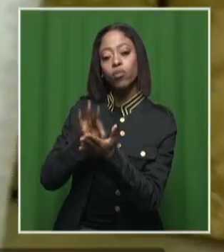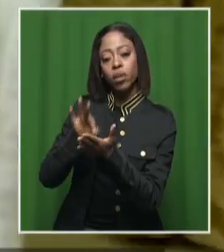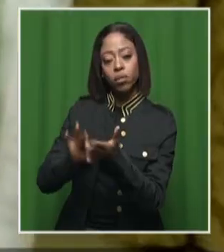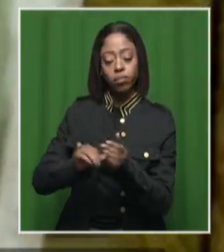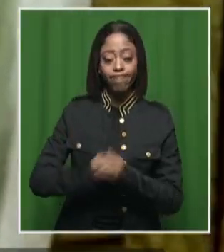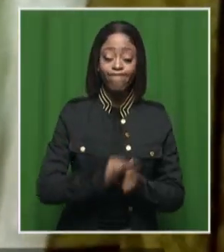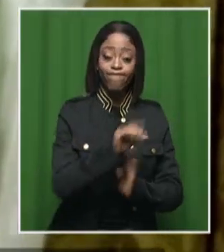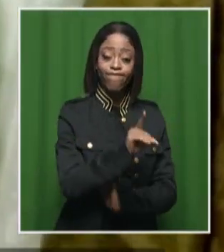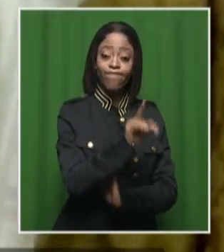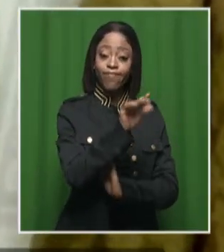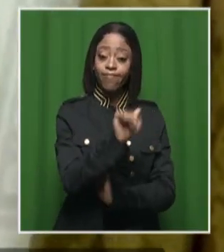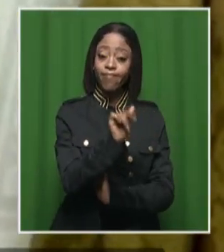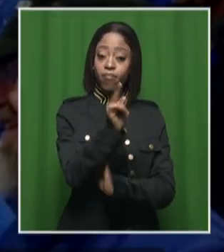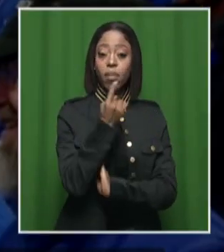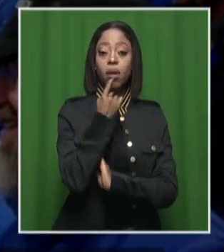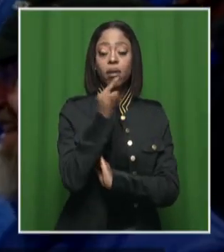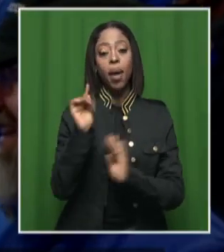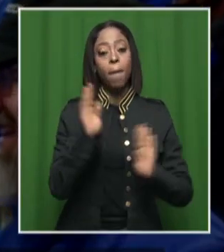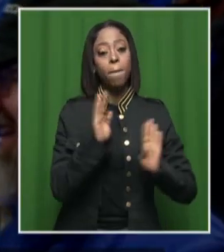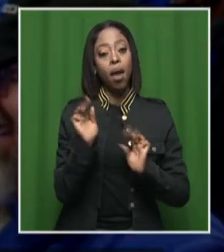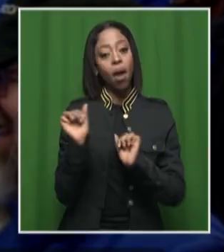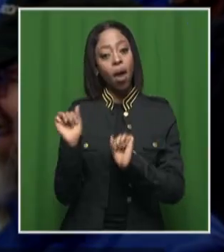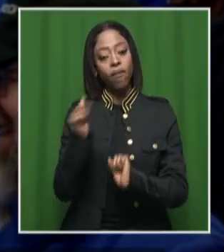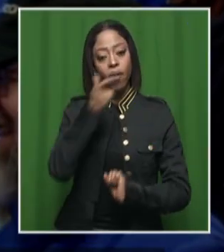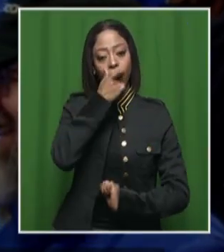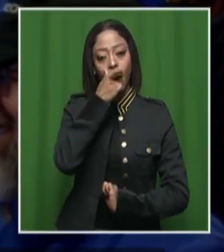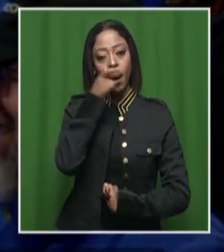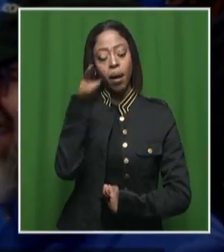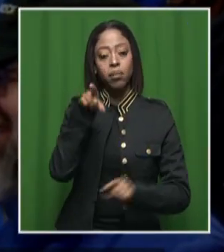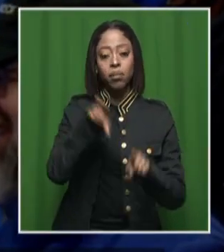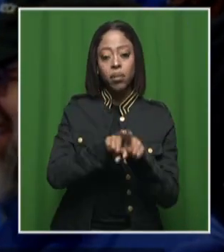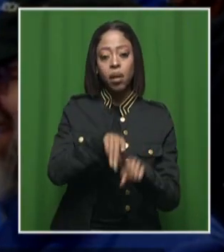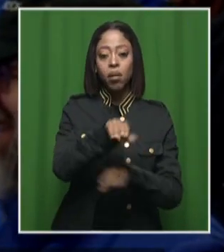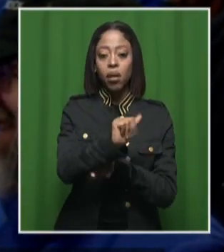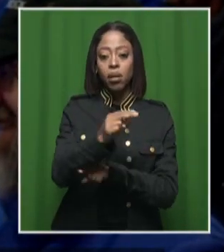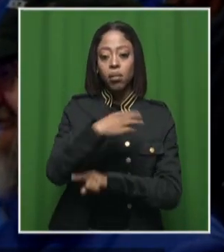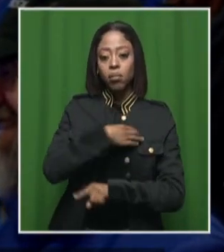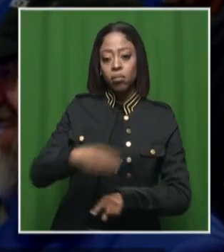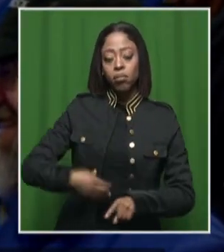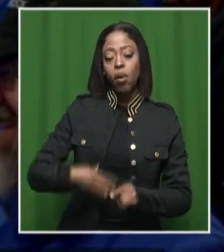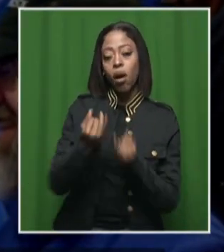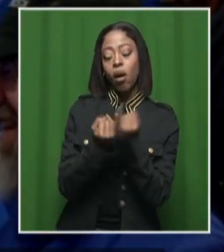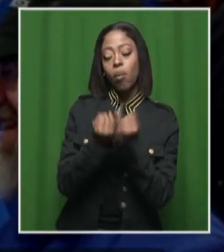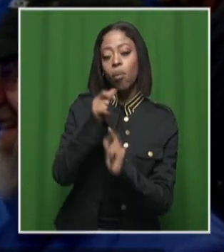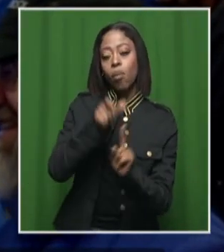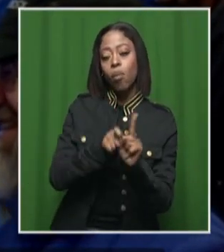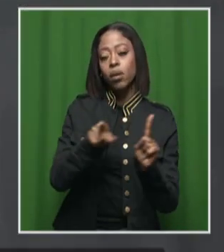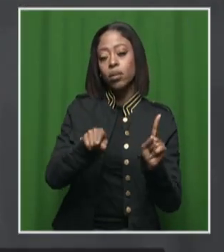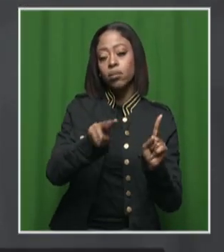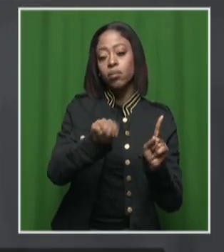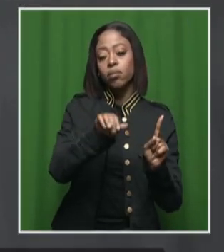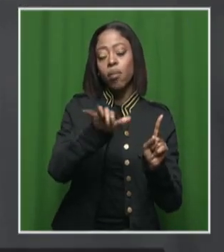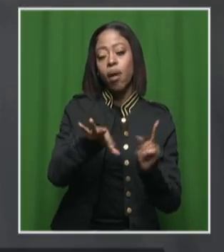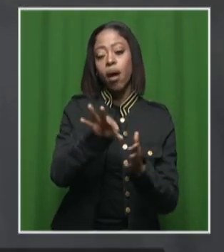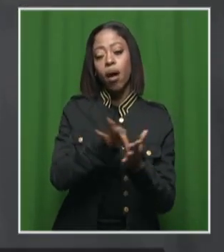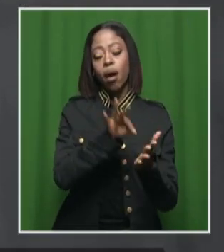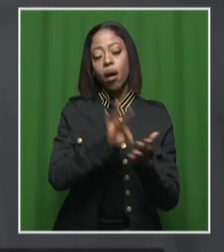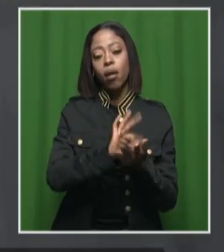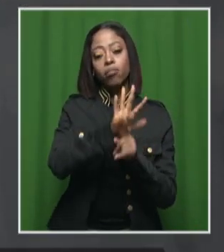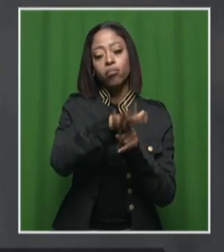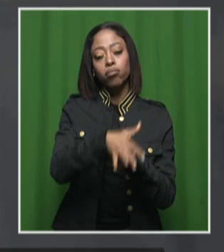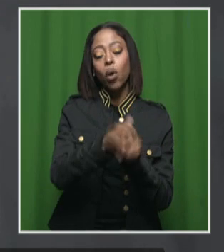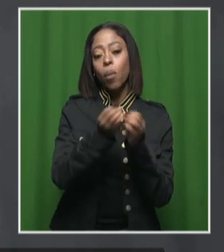DA contended that the conduct of Ramaphosa, who was also the ANC's presidential candidate for the May polls,